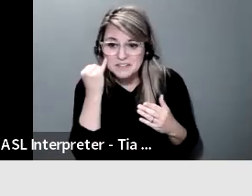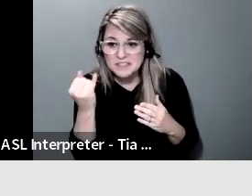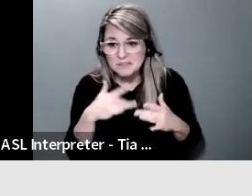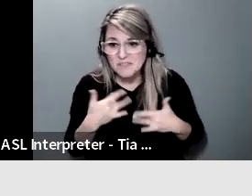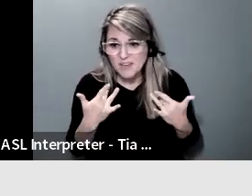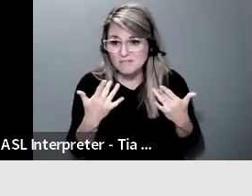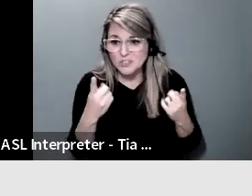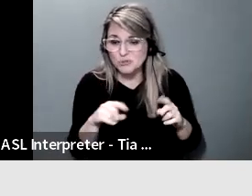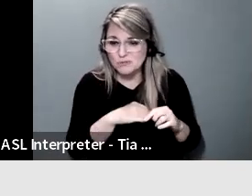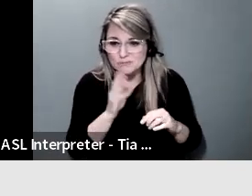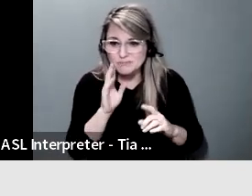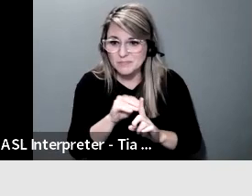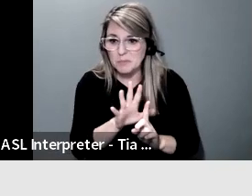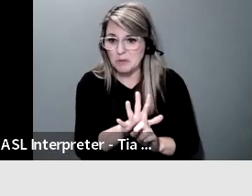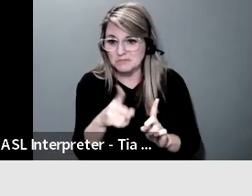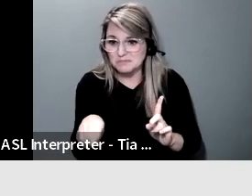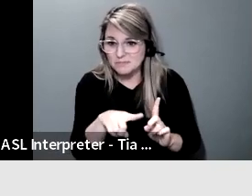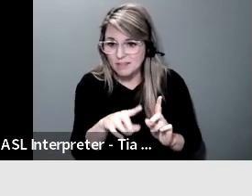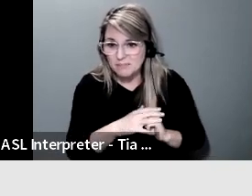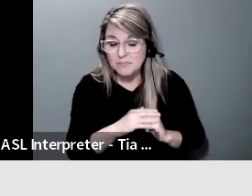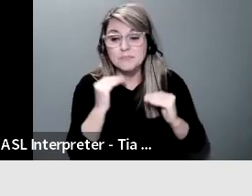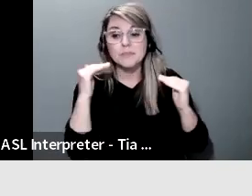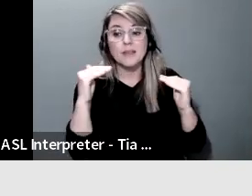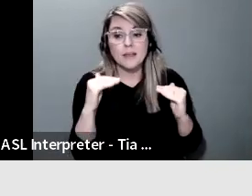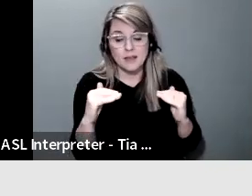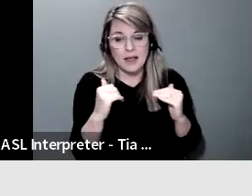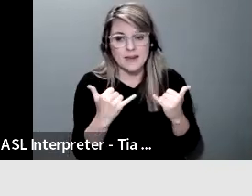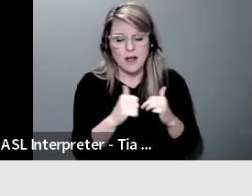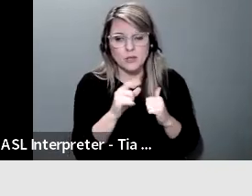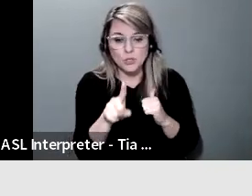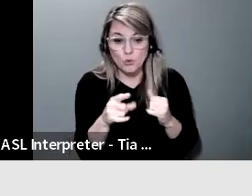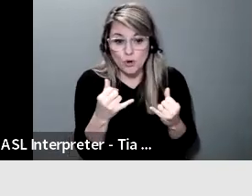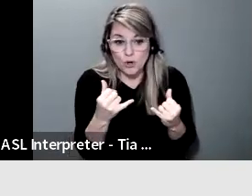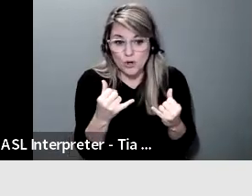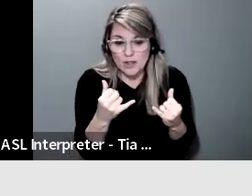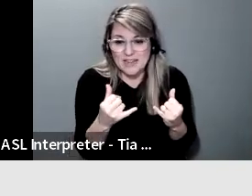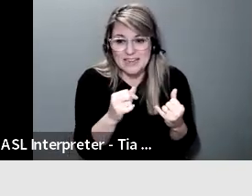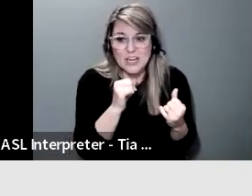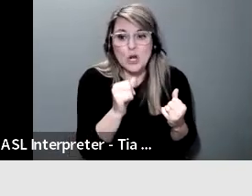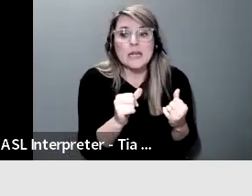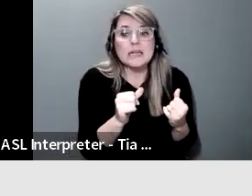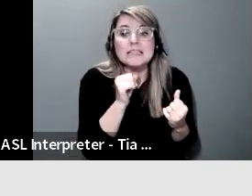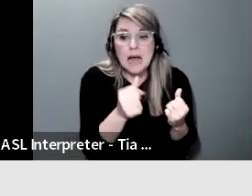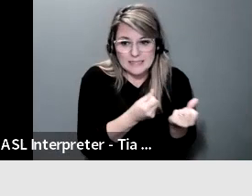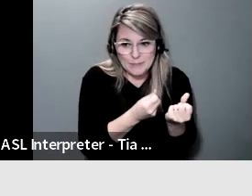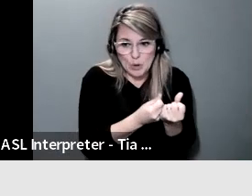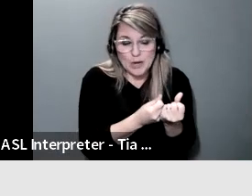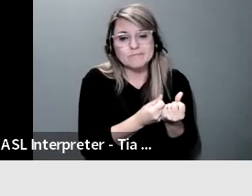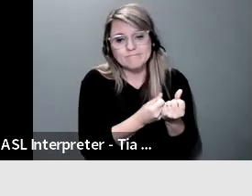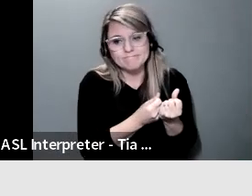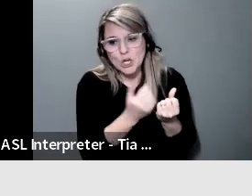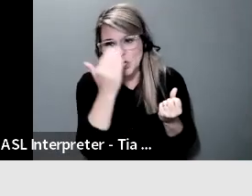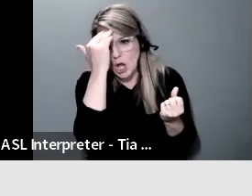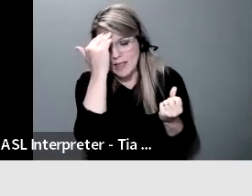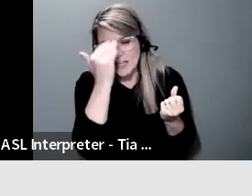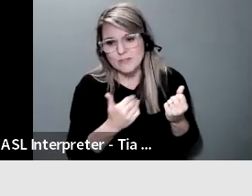And then it asks, which protective factor does your current work support least? Like I said before, knowledge of adolescent